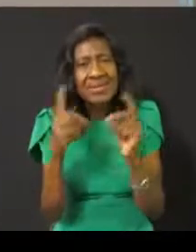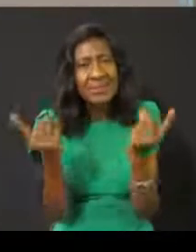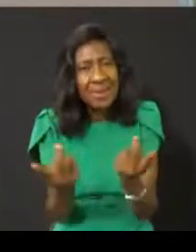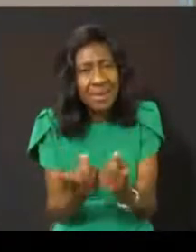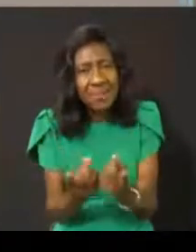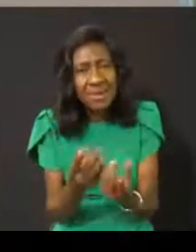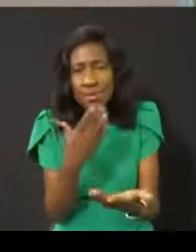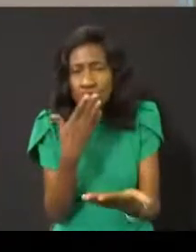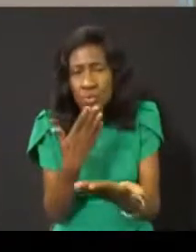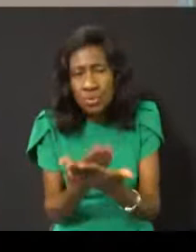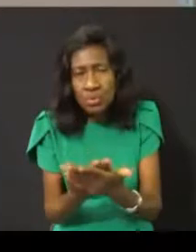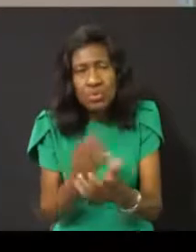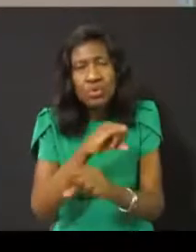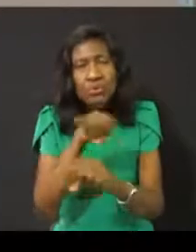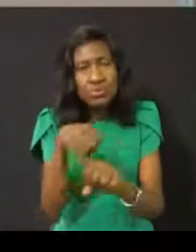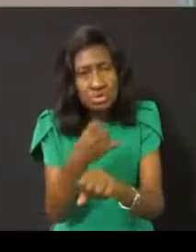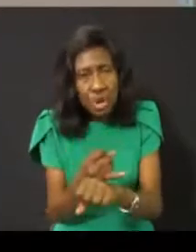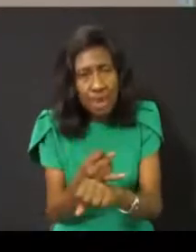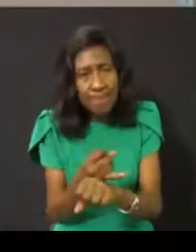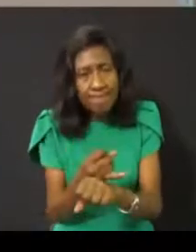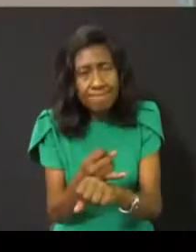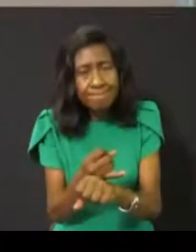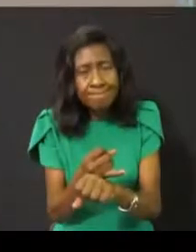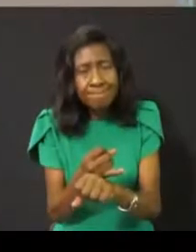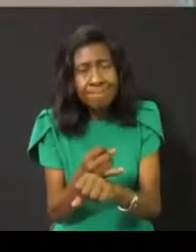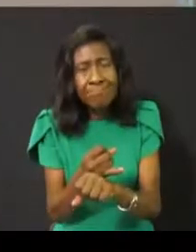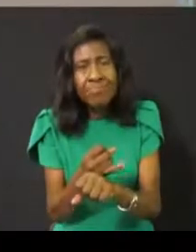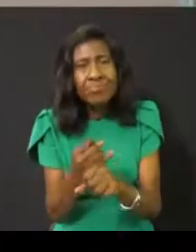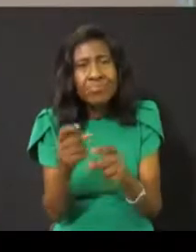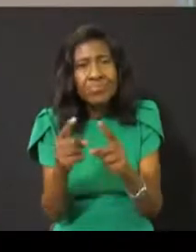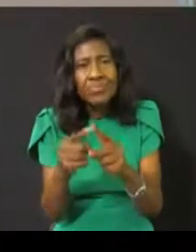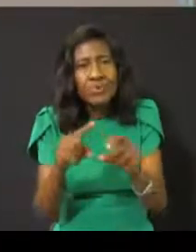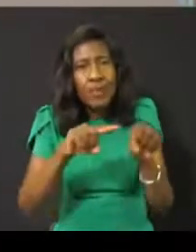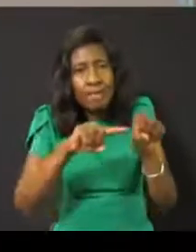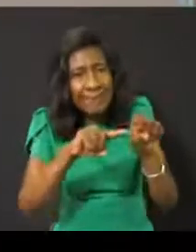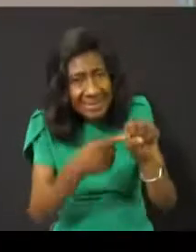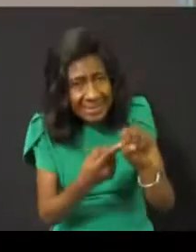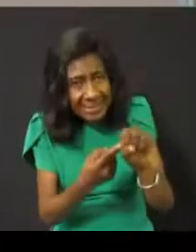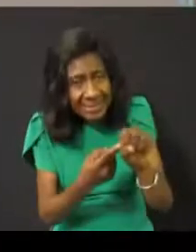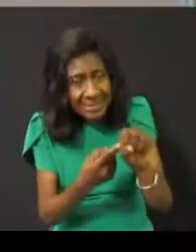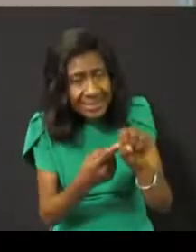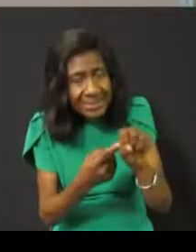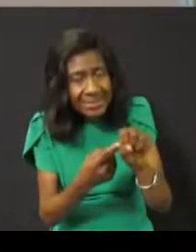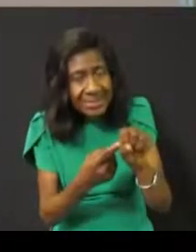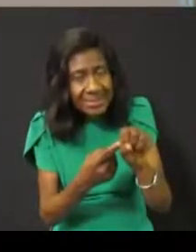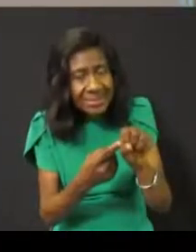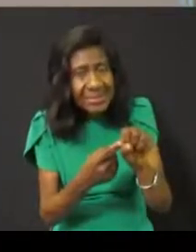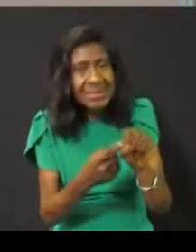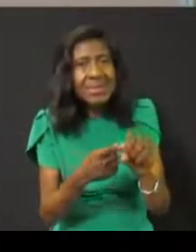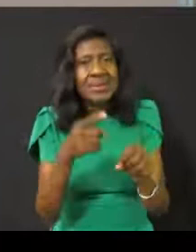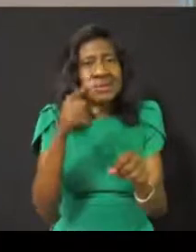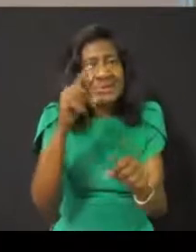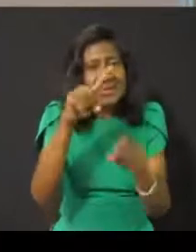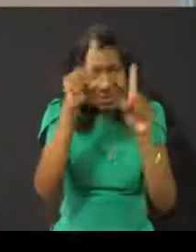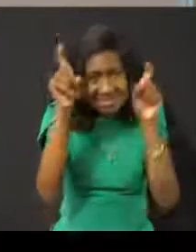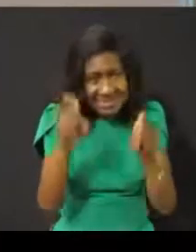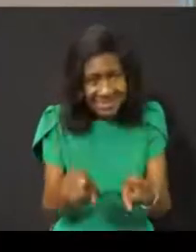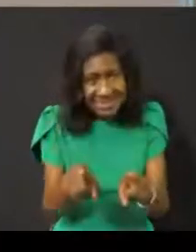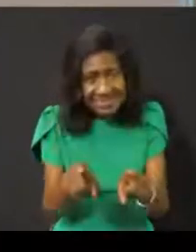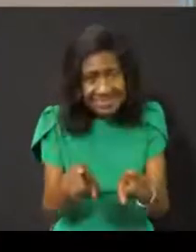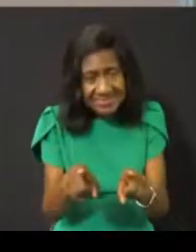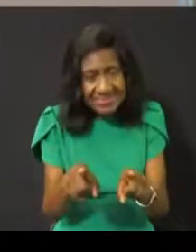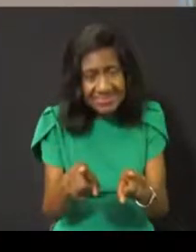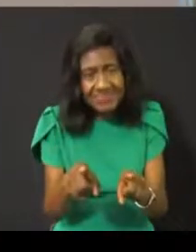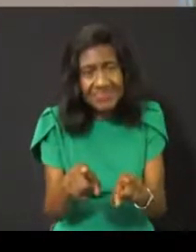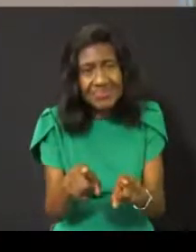done with their implementation of the pilot programs and the education of participants on how to use the